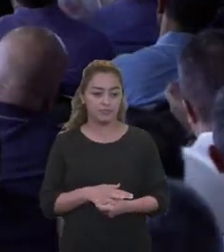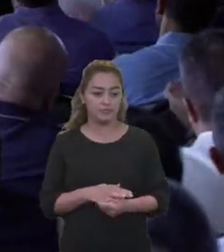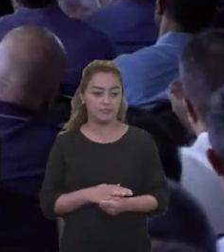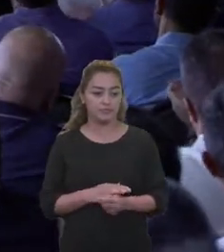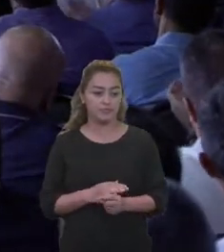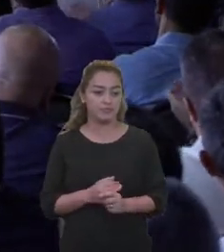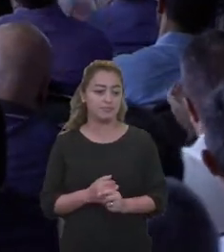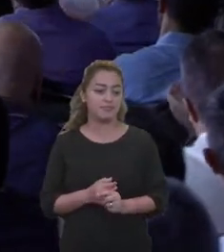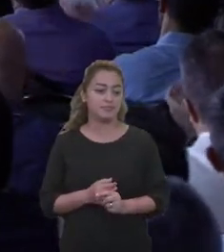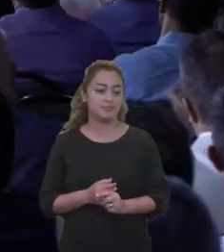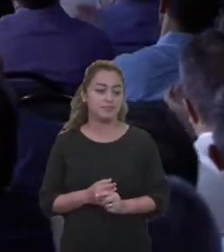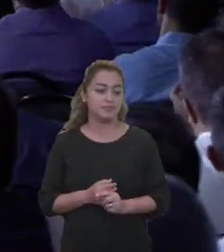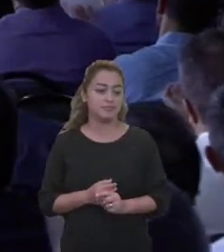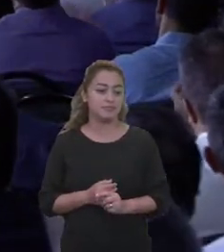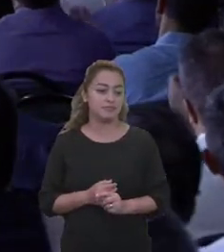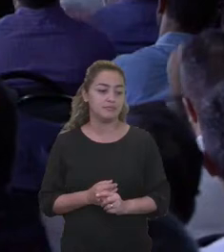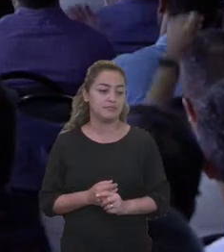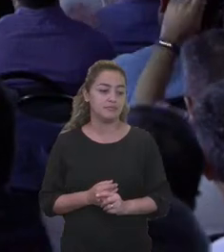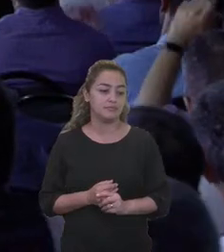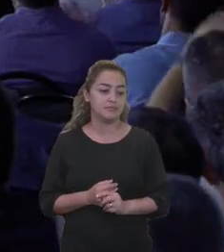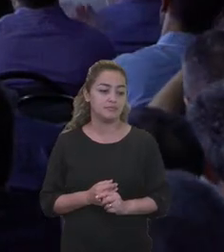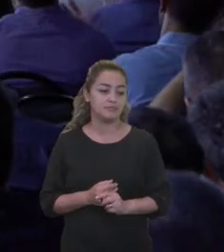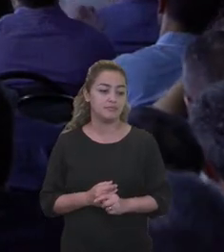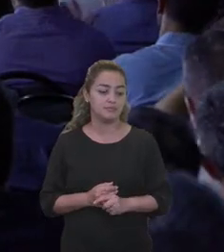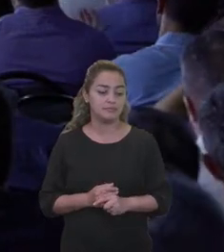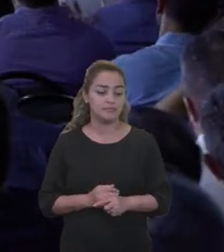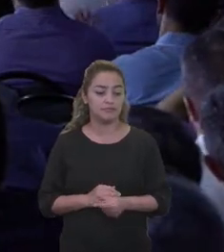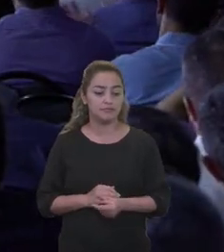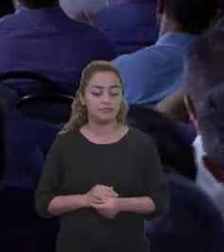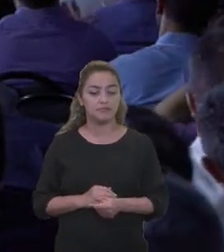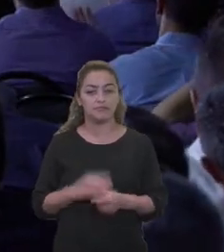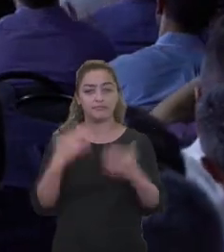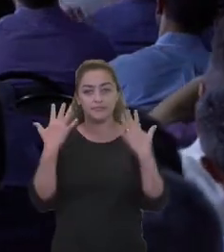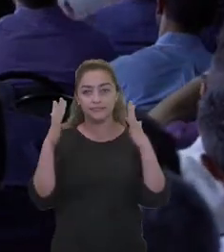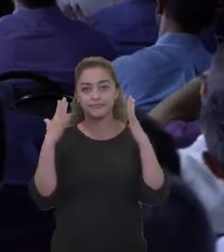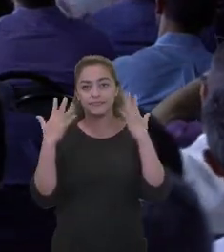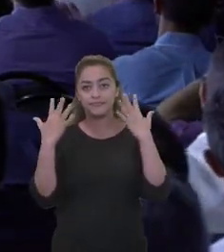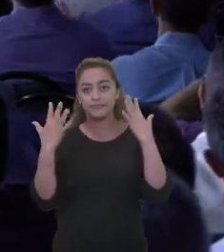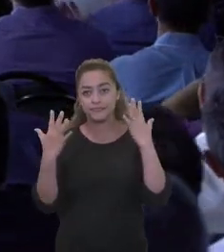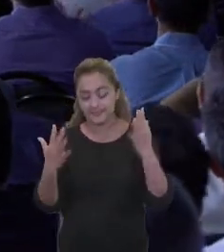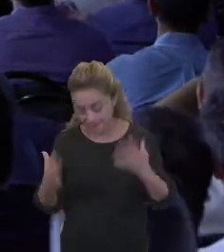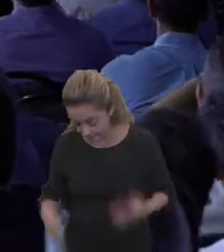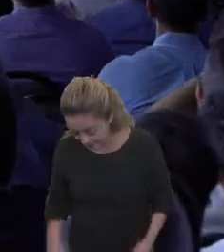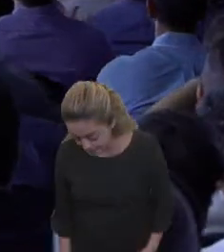of his NGO. Be most welcome, Edu.